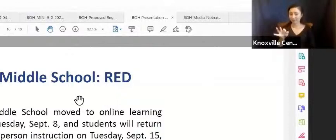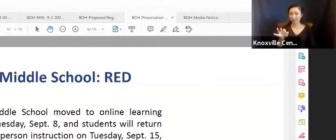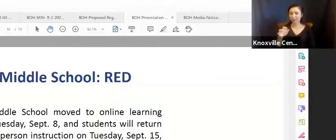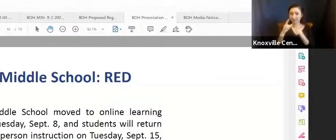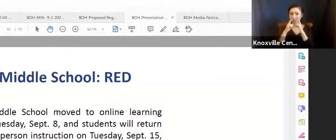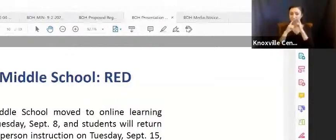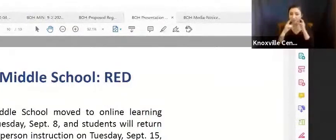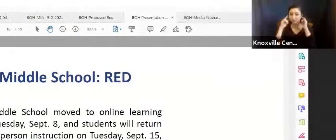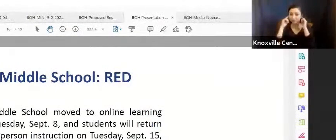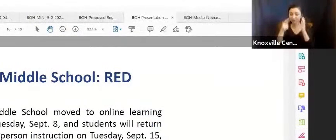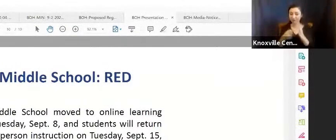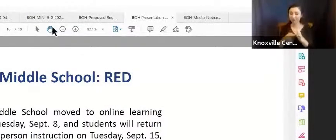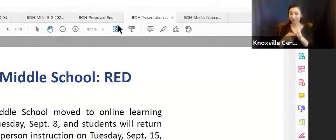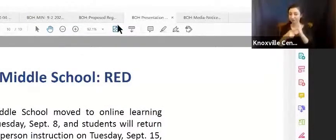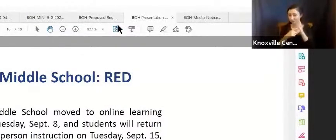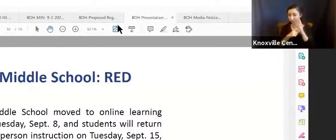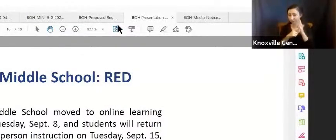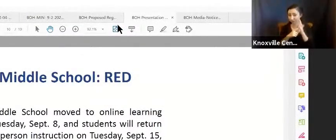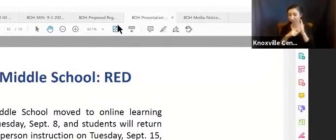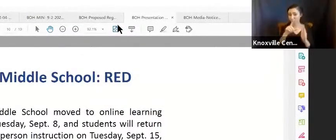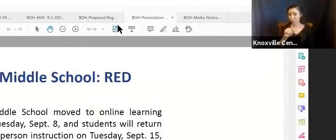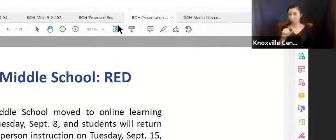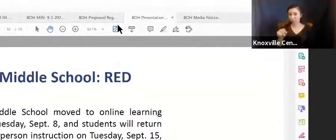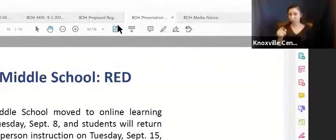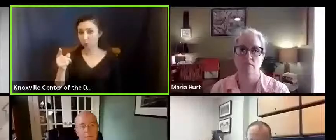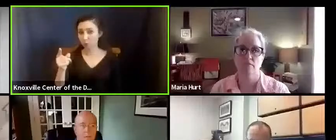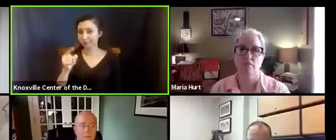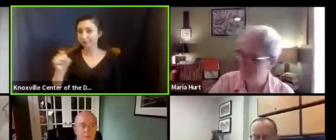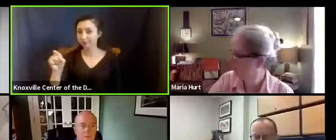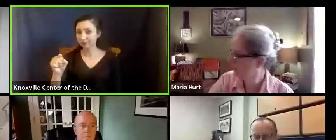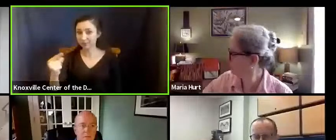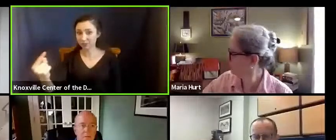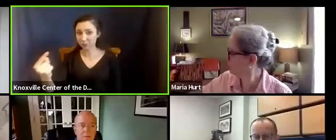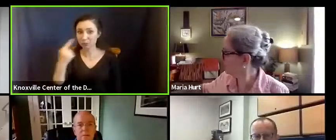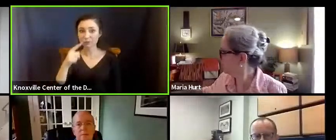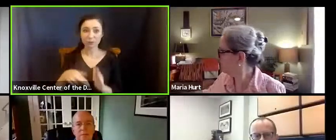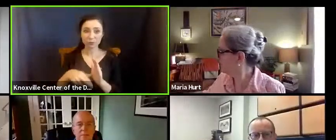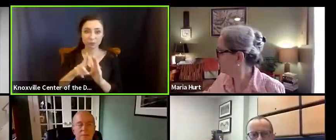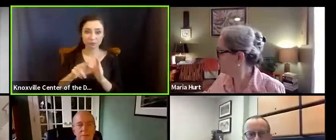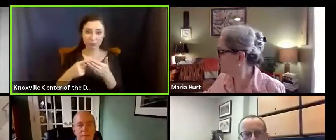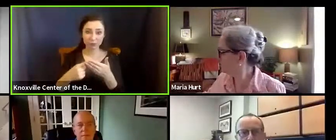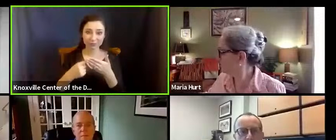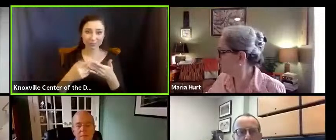regulation 2020-1, again for review and discussion.